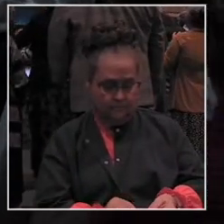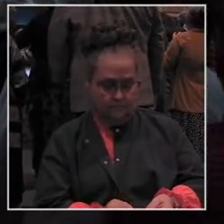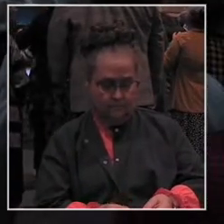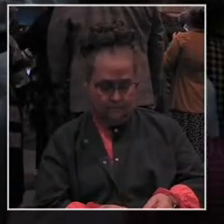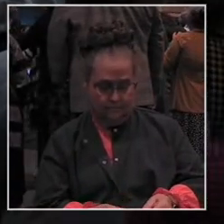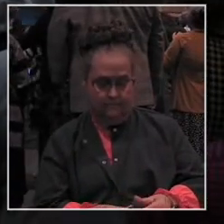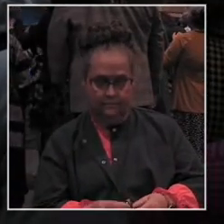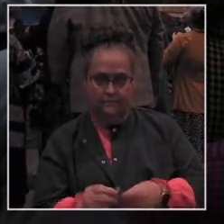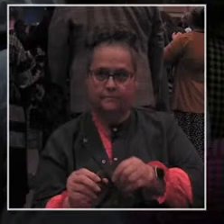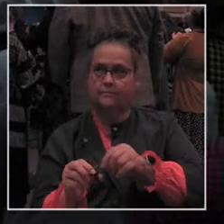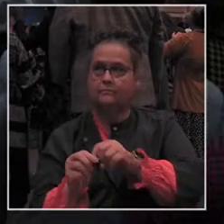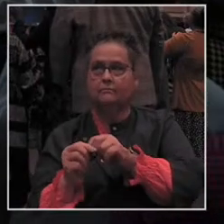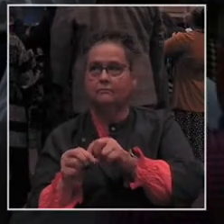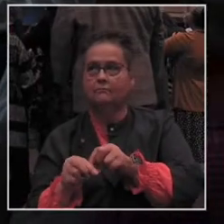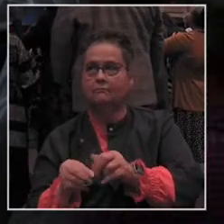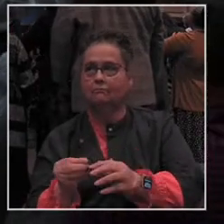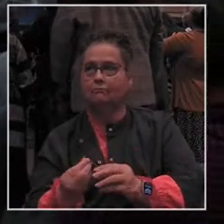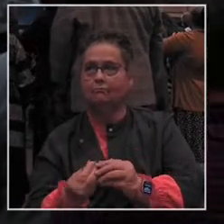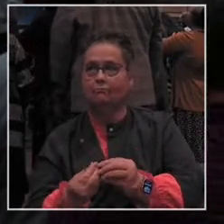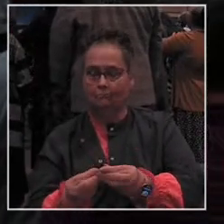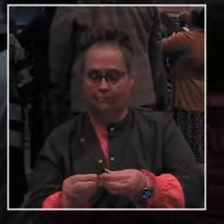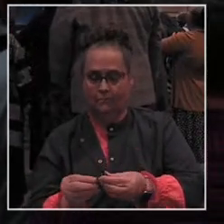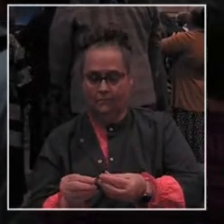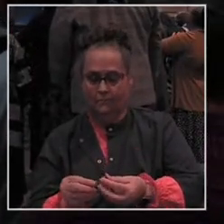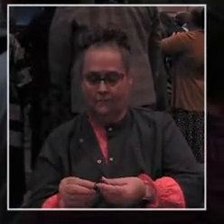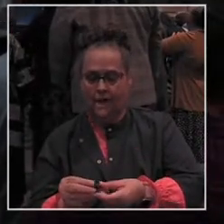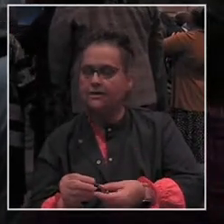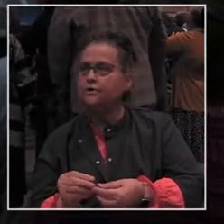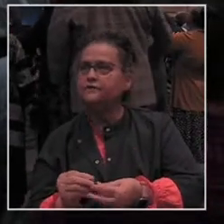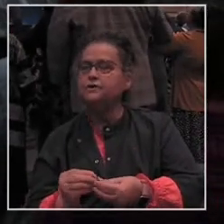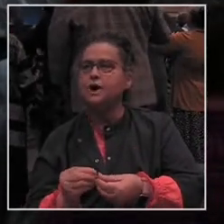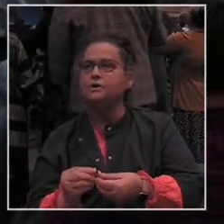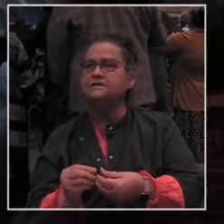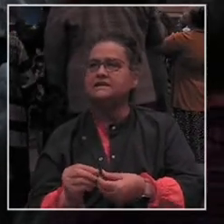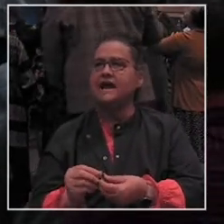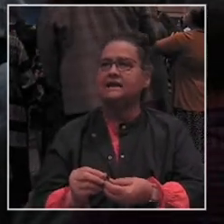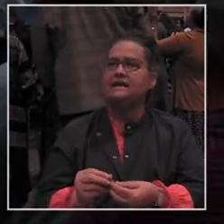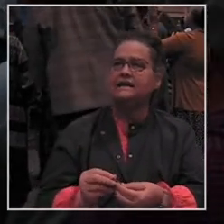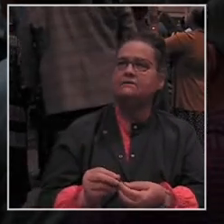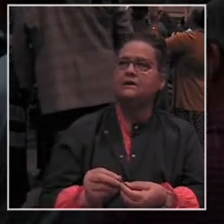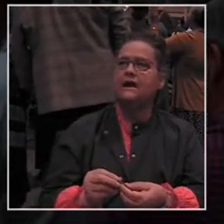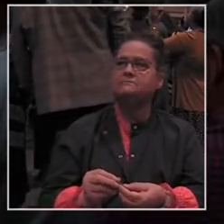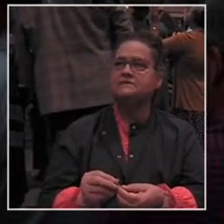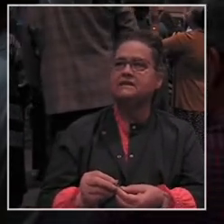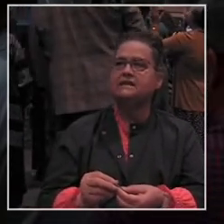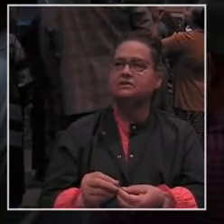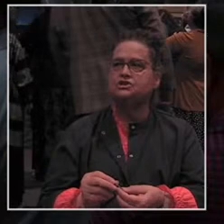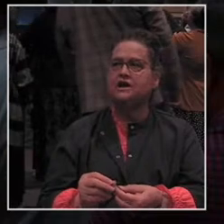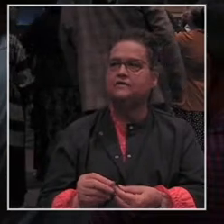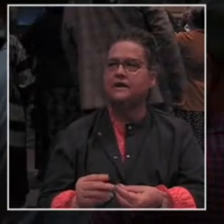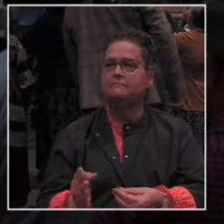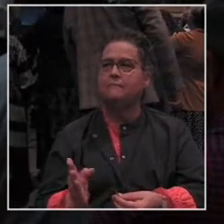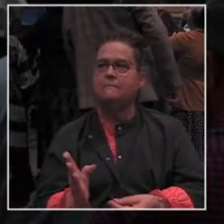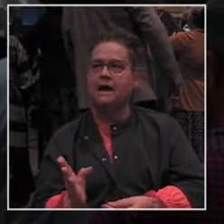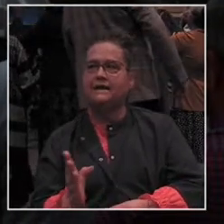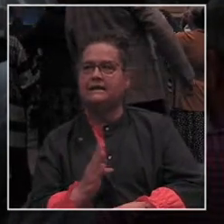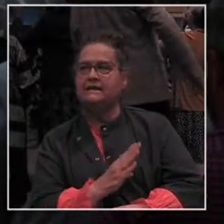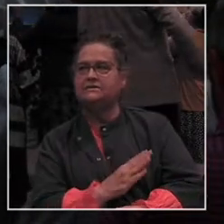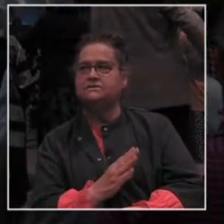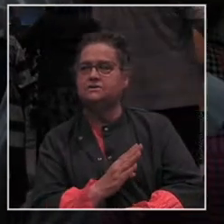the boat. Come and say yes to the Lord. I promise it is worth it.